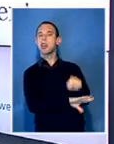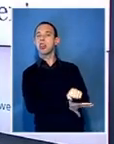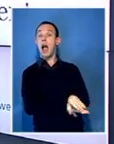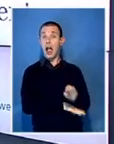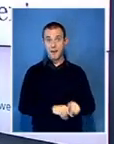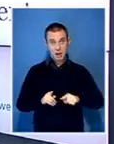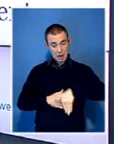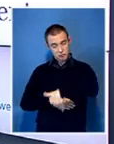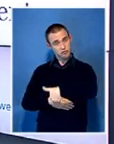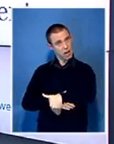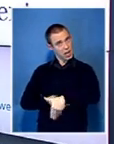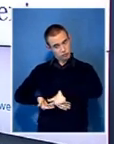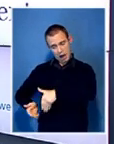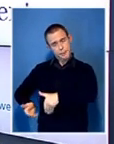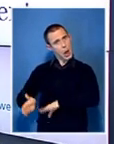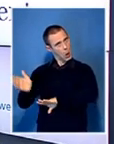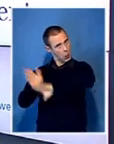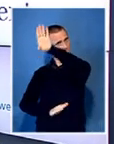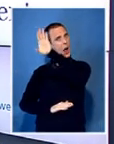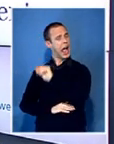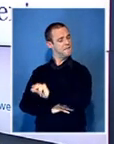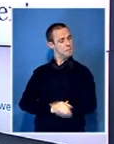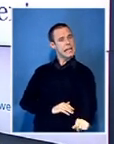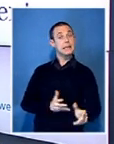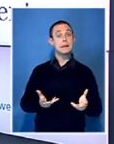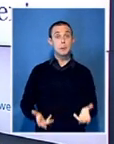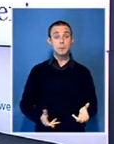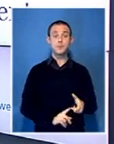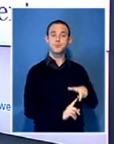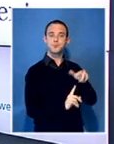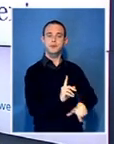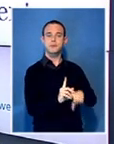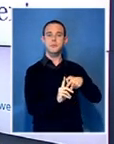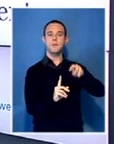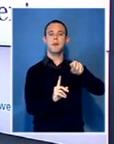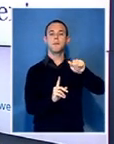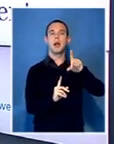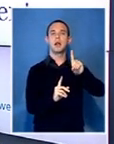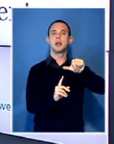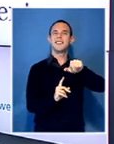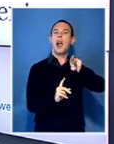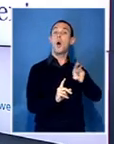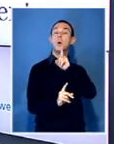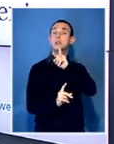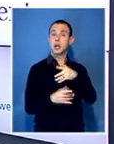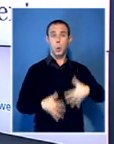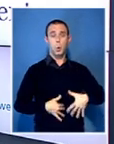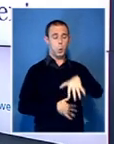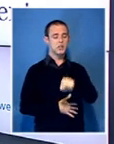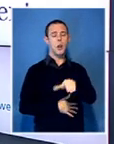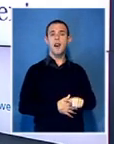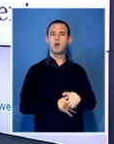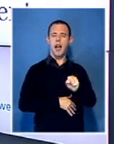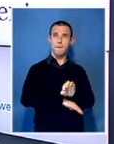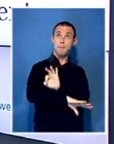sporting codes are concerned. Rufio Mudau says, SABC Online, our country has a lot of good and fascinating